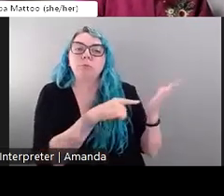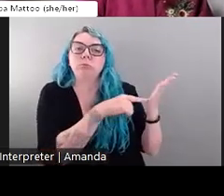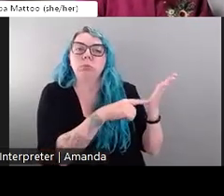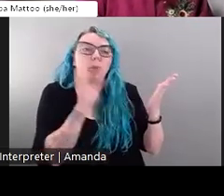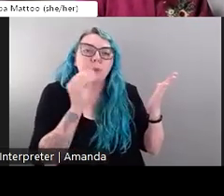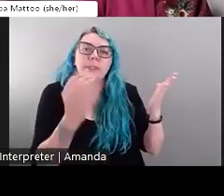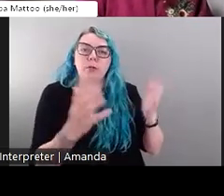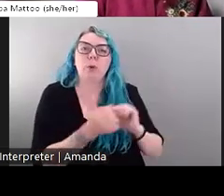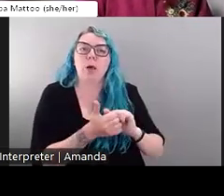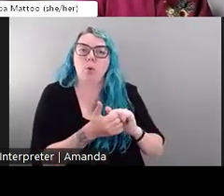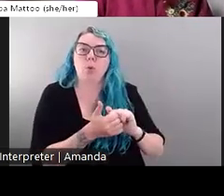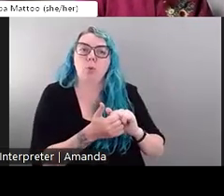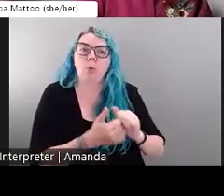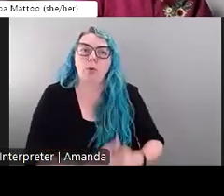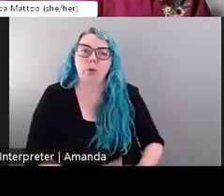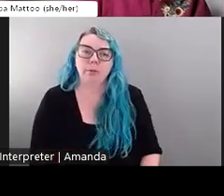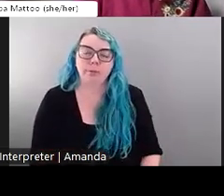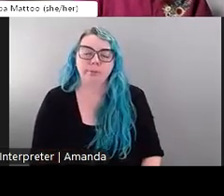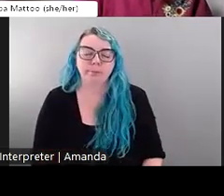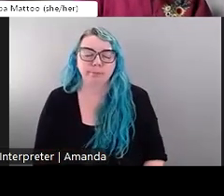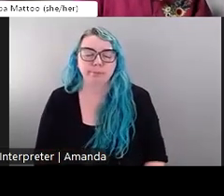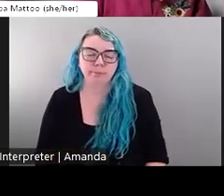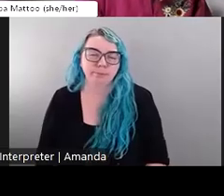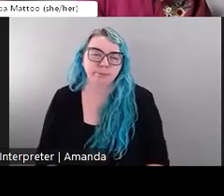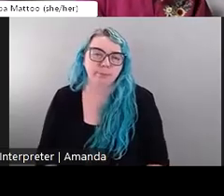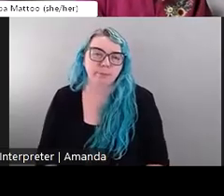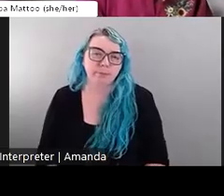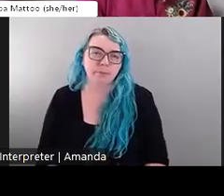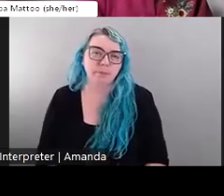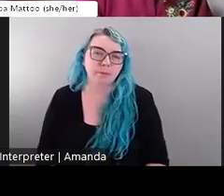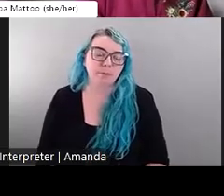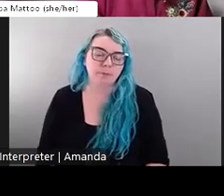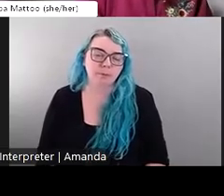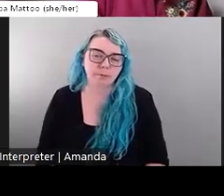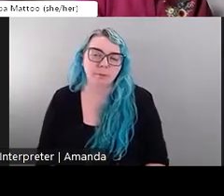from survivors on this journey was that they also